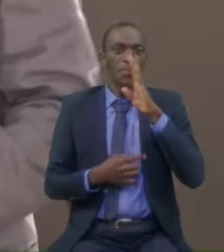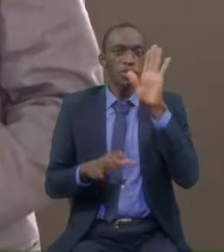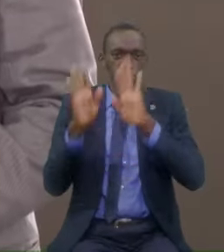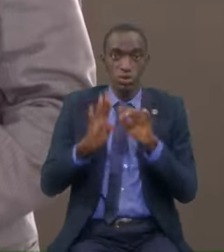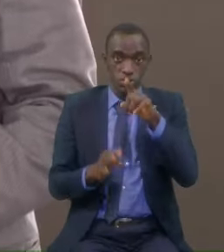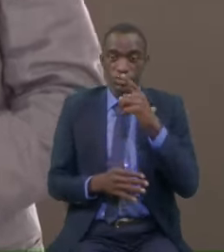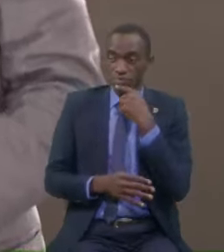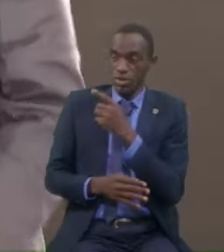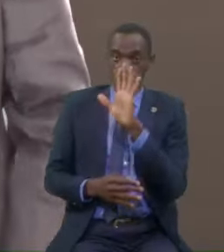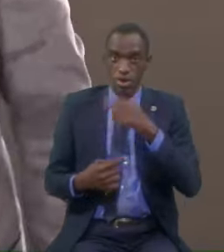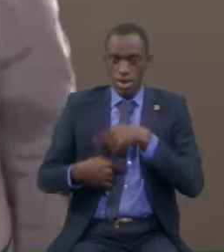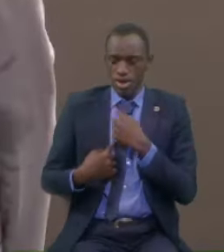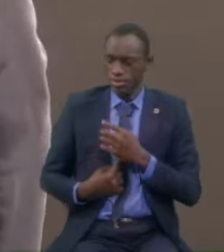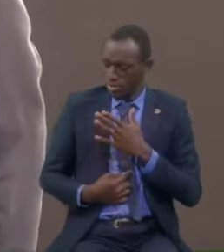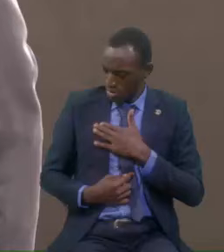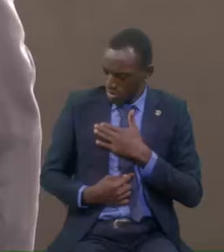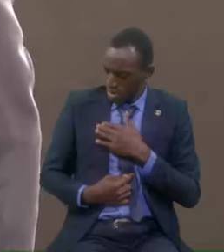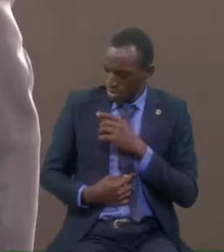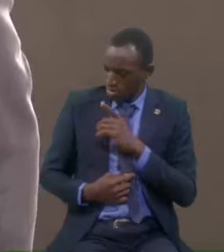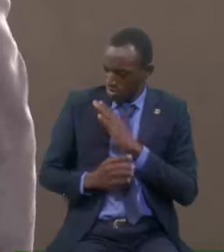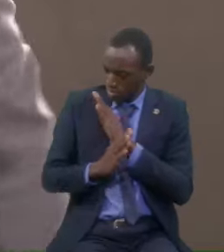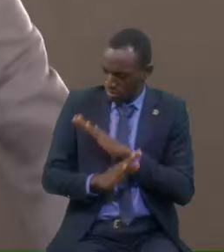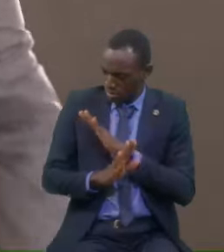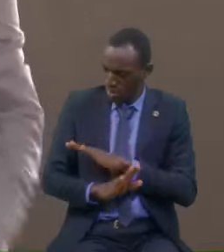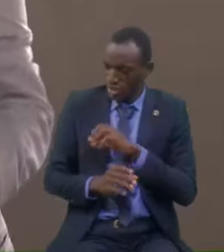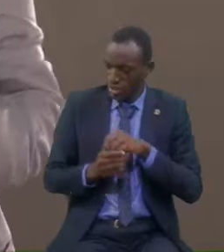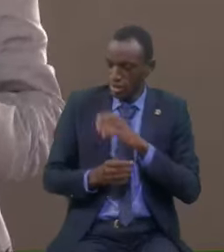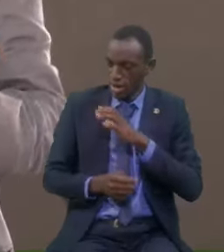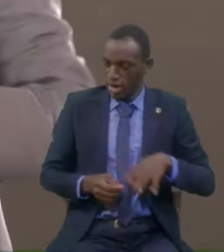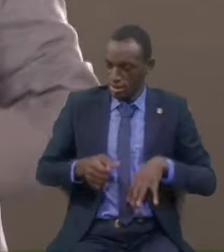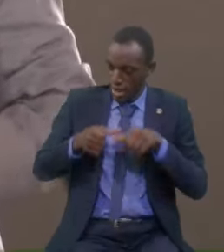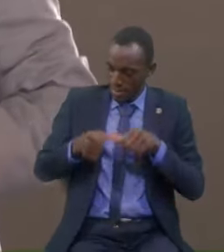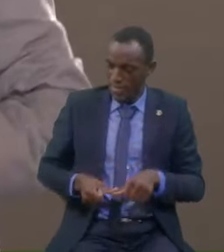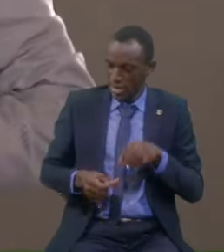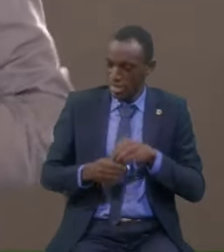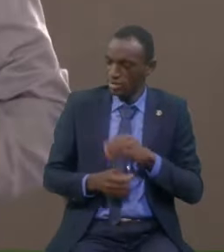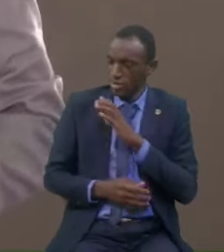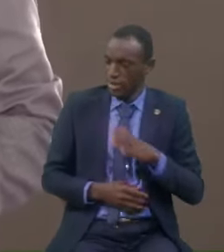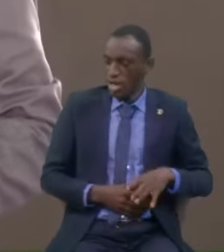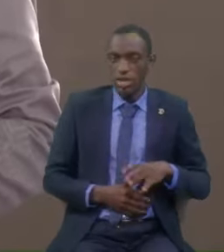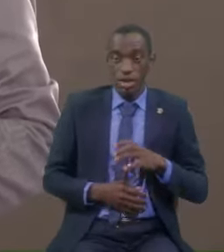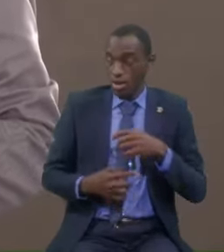Abide in Christ. No trouble. Because the triumphant one lives on